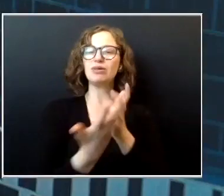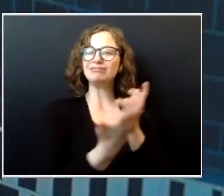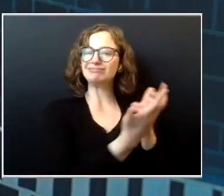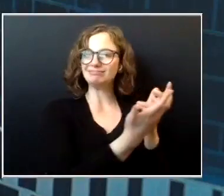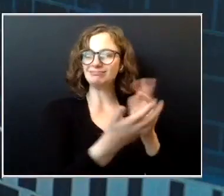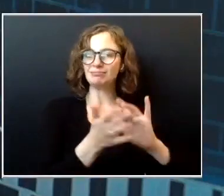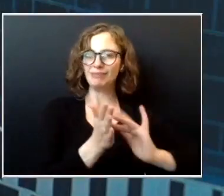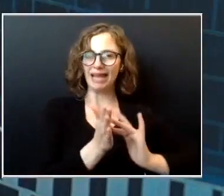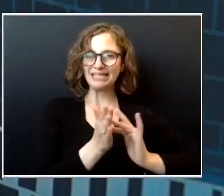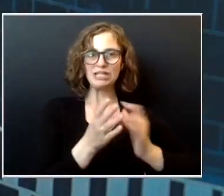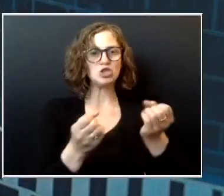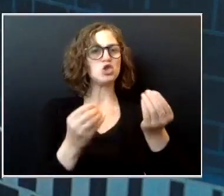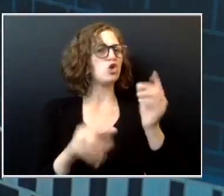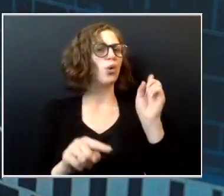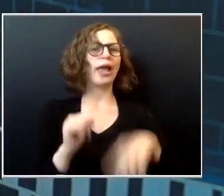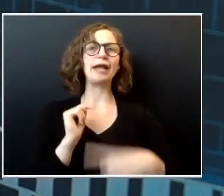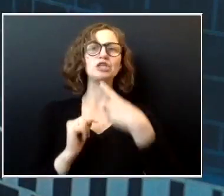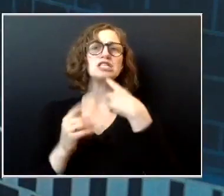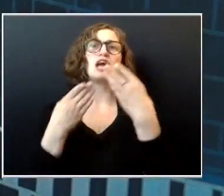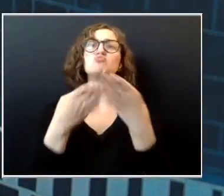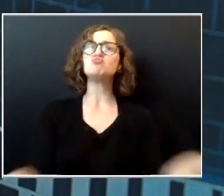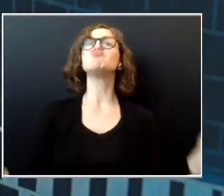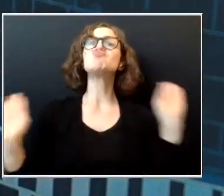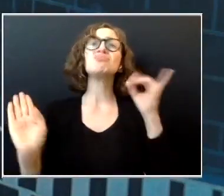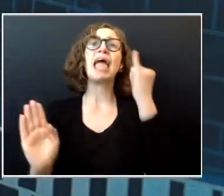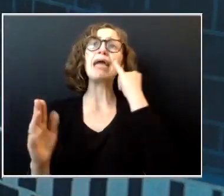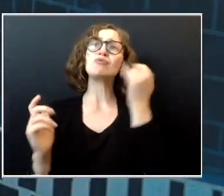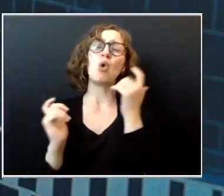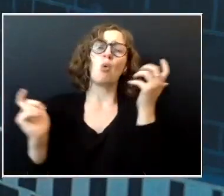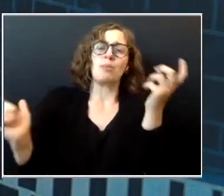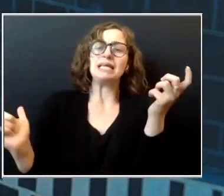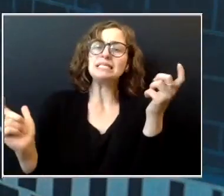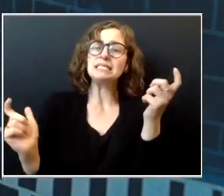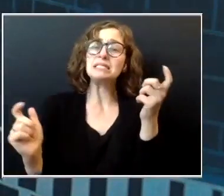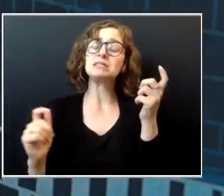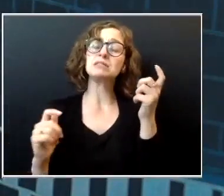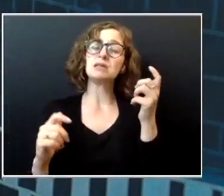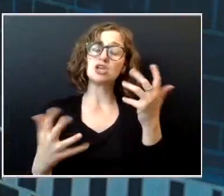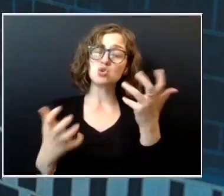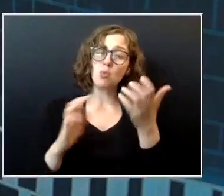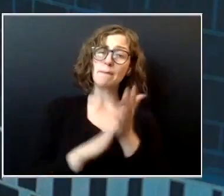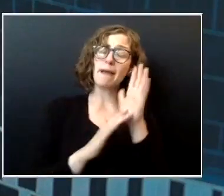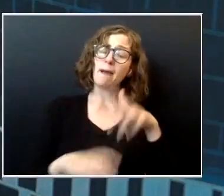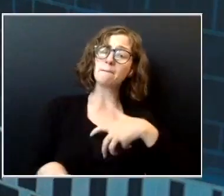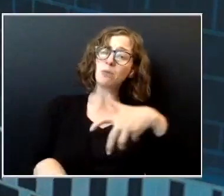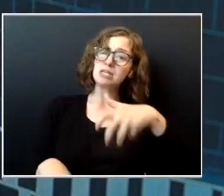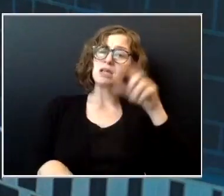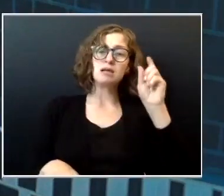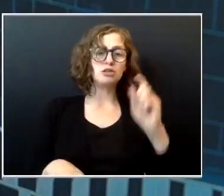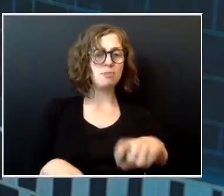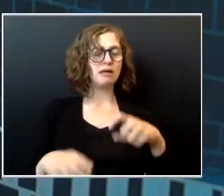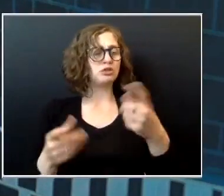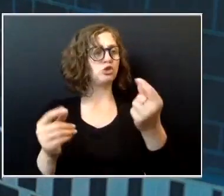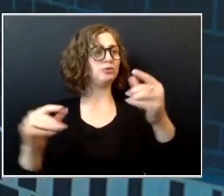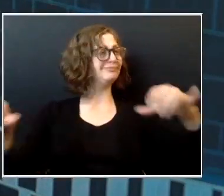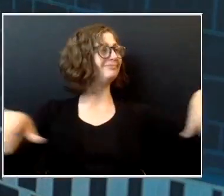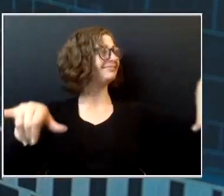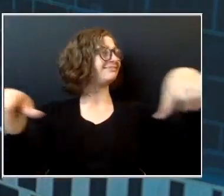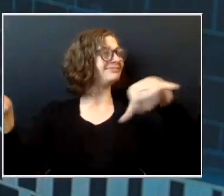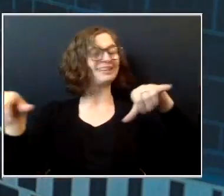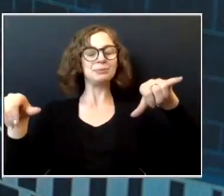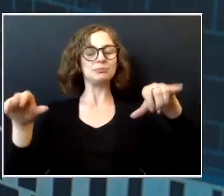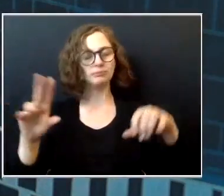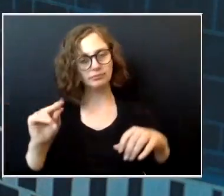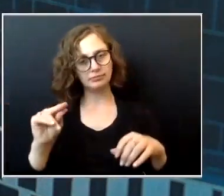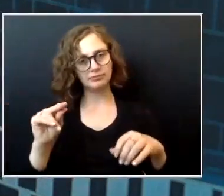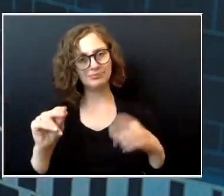women if they're overweight or obese and they want to become pregnant on those pregnancy outcomes. However, we just did a meta-analysis, which is taking